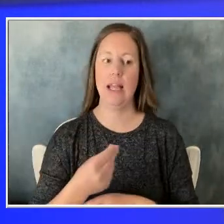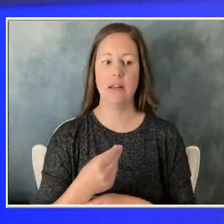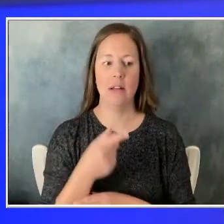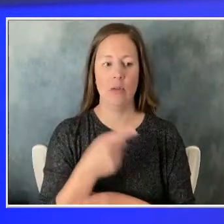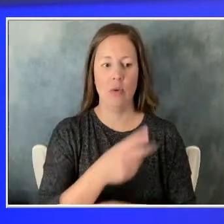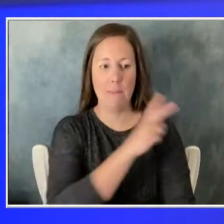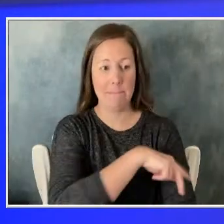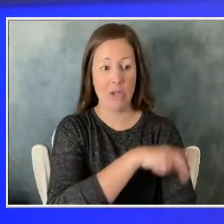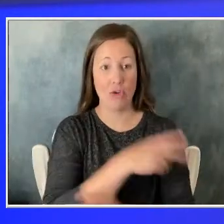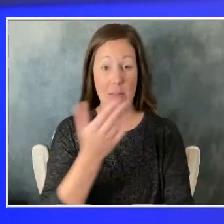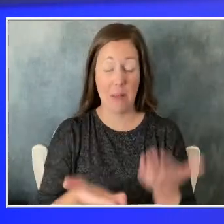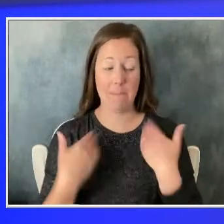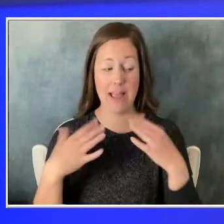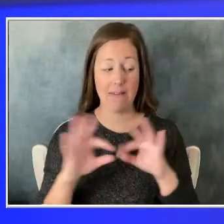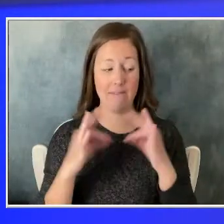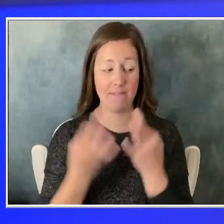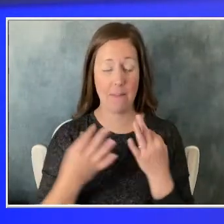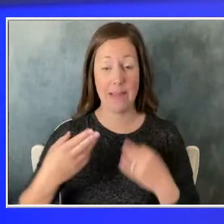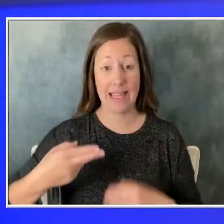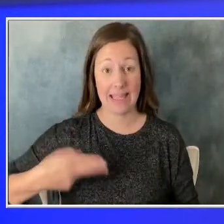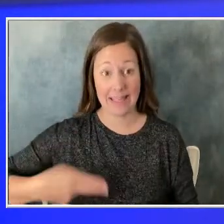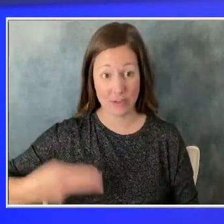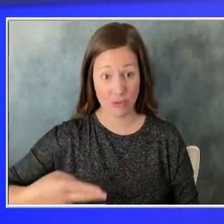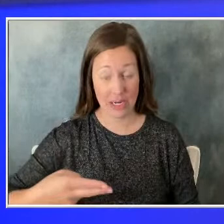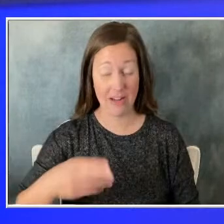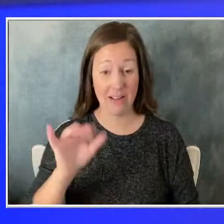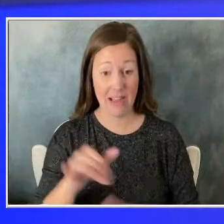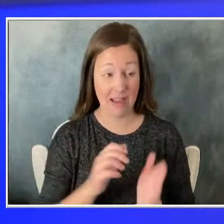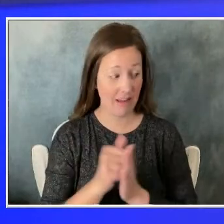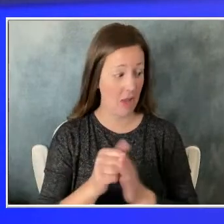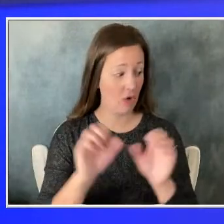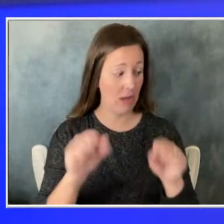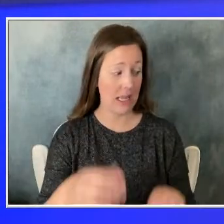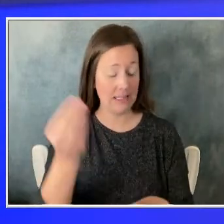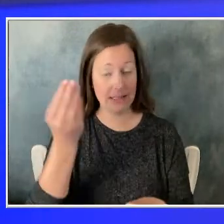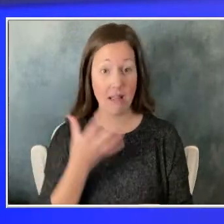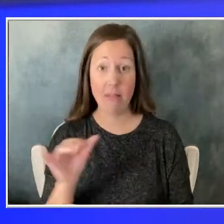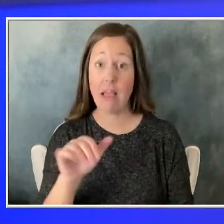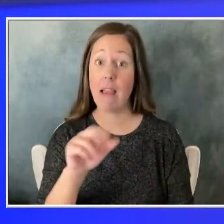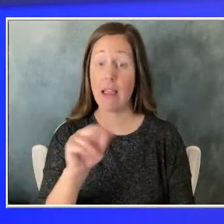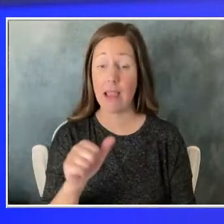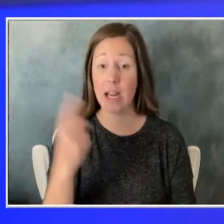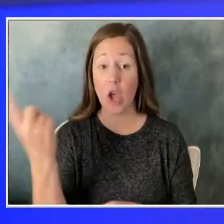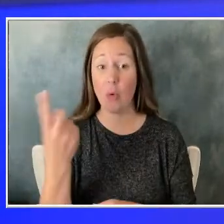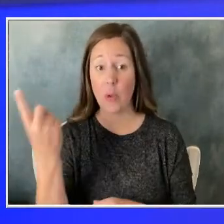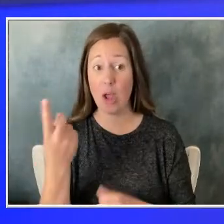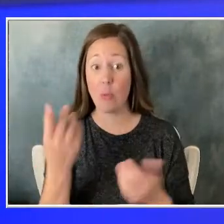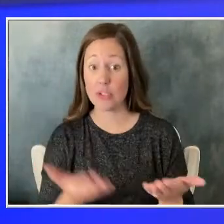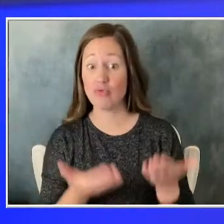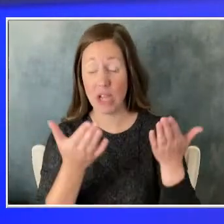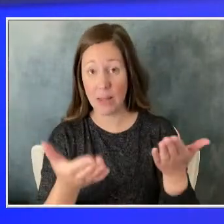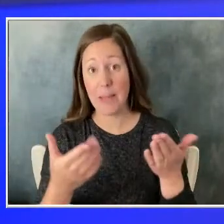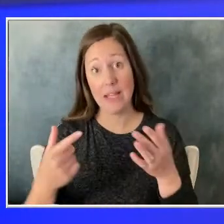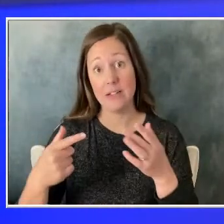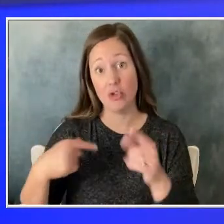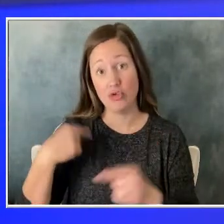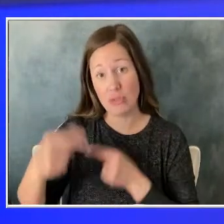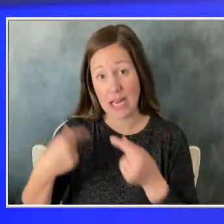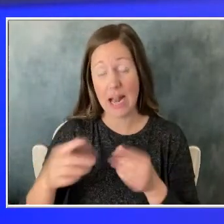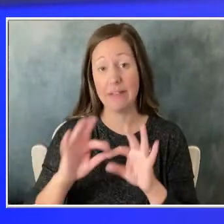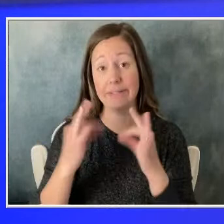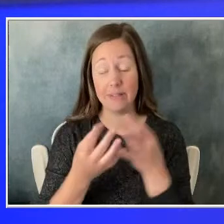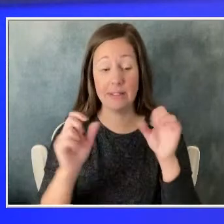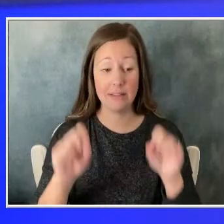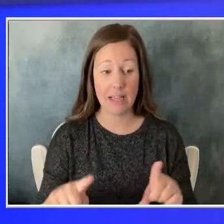cancer, genetic testing can tell us. And just like Anna, we always recommend genetic testing. However, on the other hand,